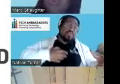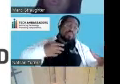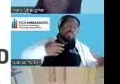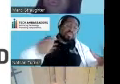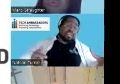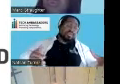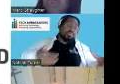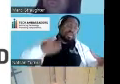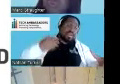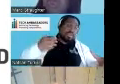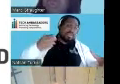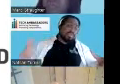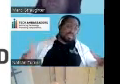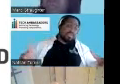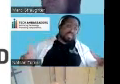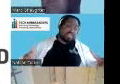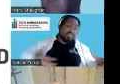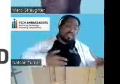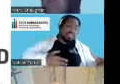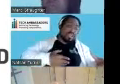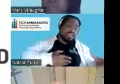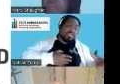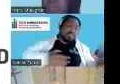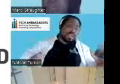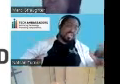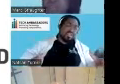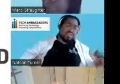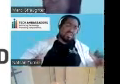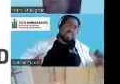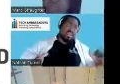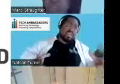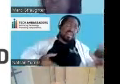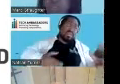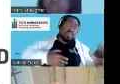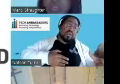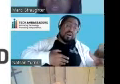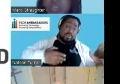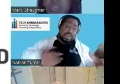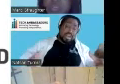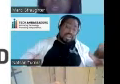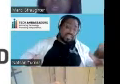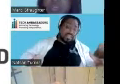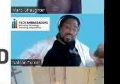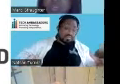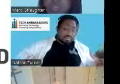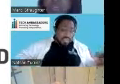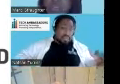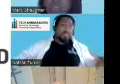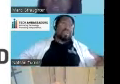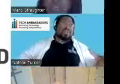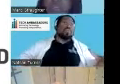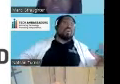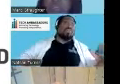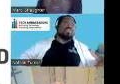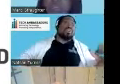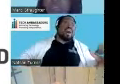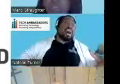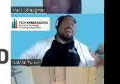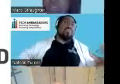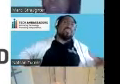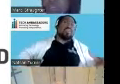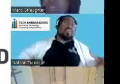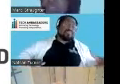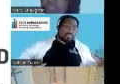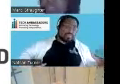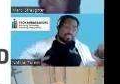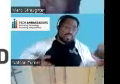have personal details or financial information, and you maybe change them regularly and they're complex. But you also